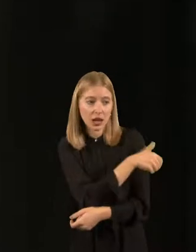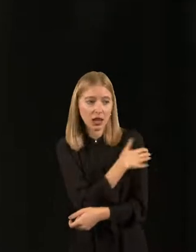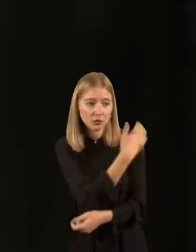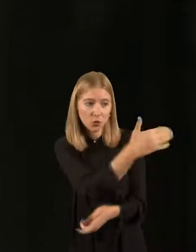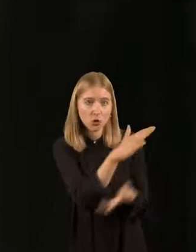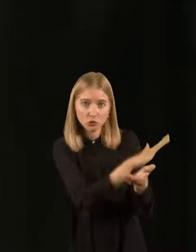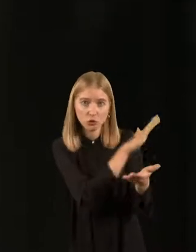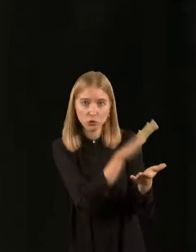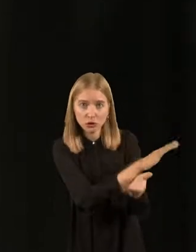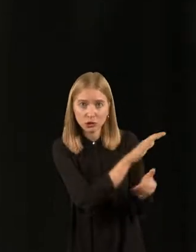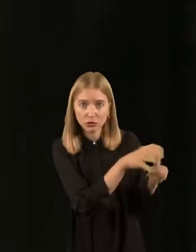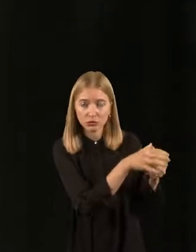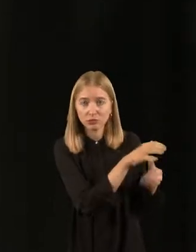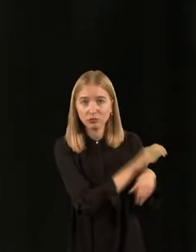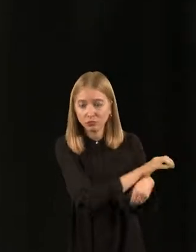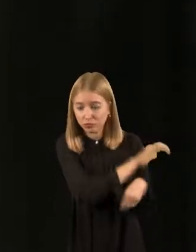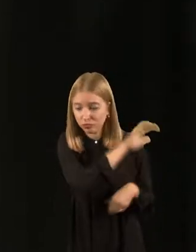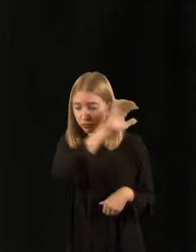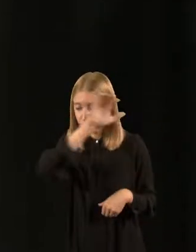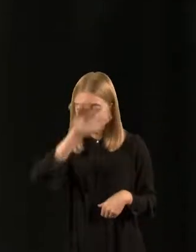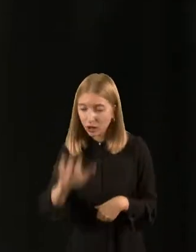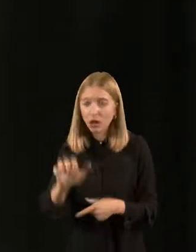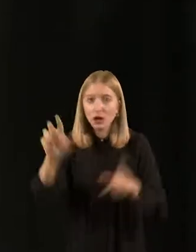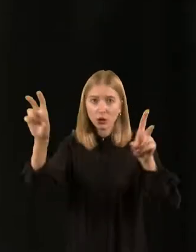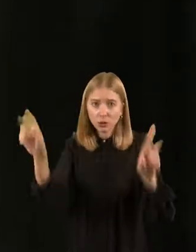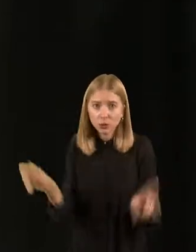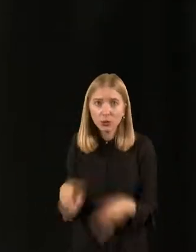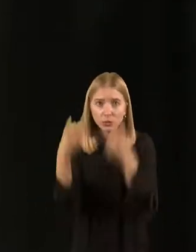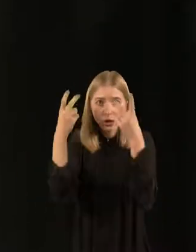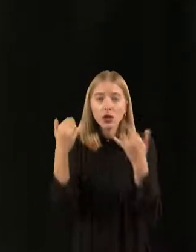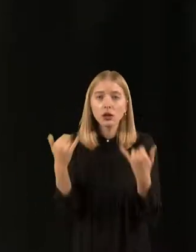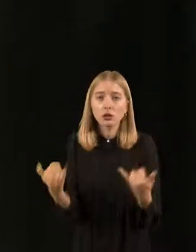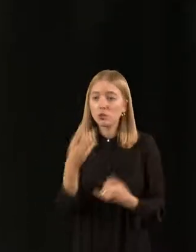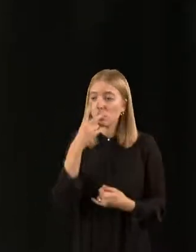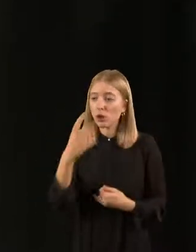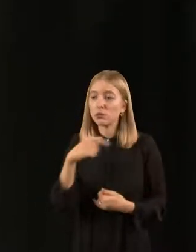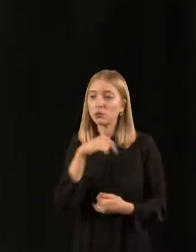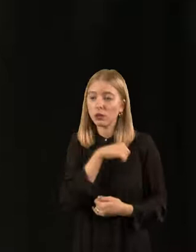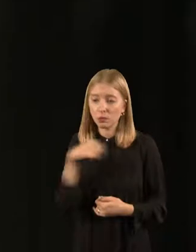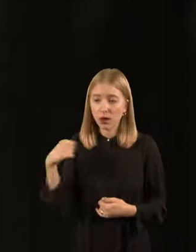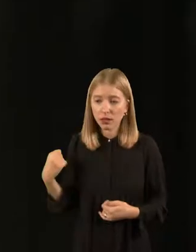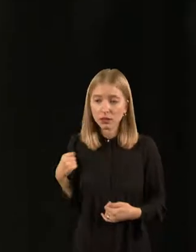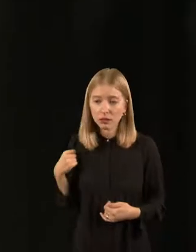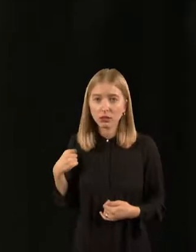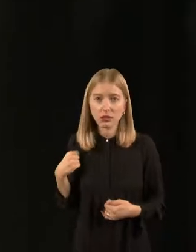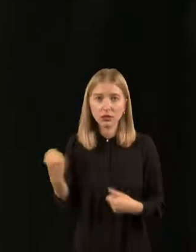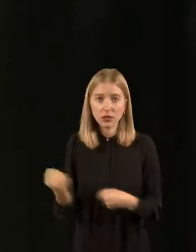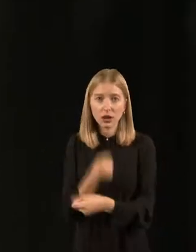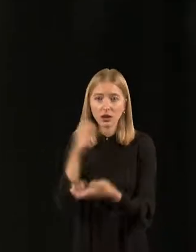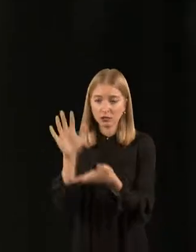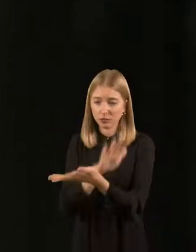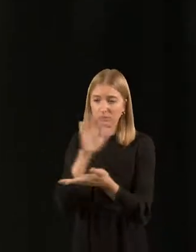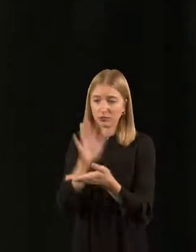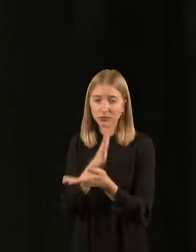unfortunately saw that due to our low landfilling taxes, waste